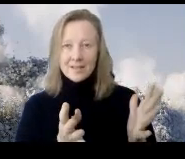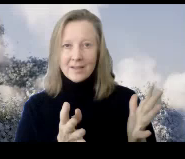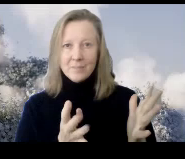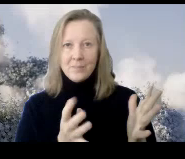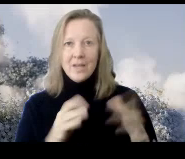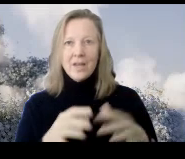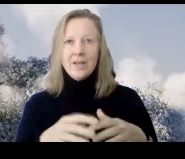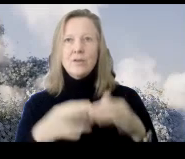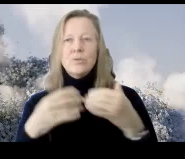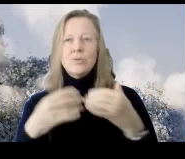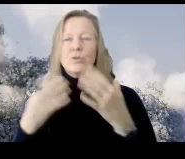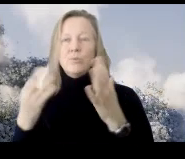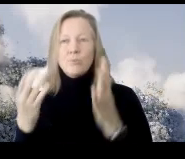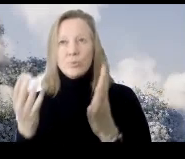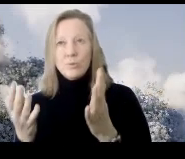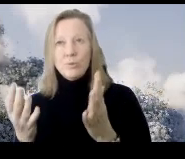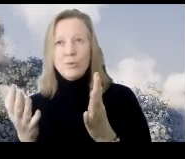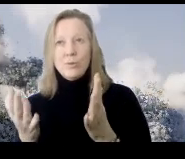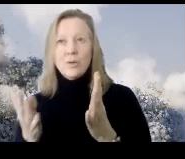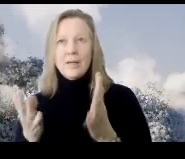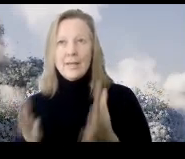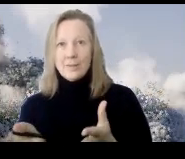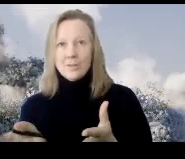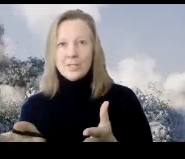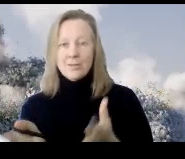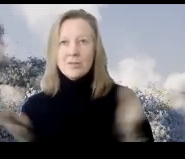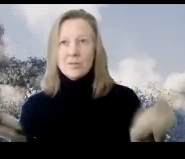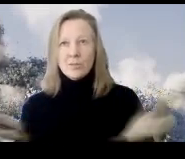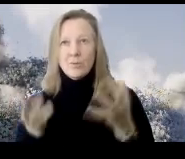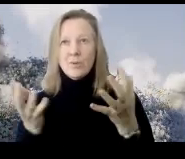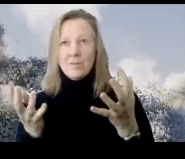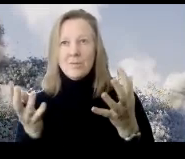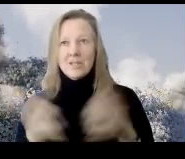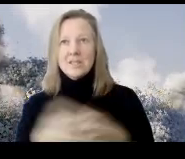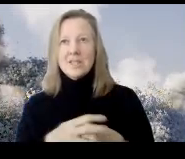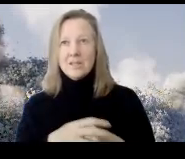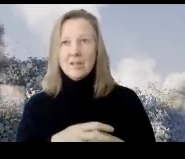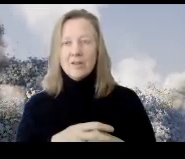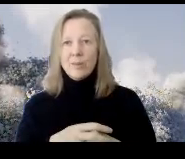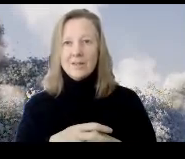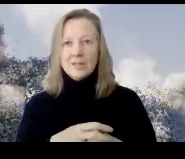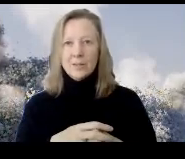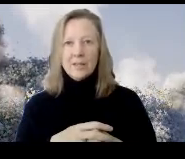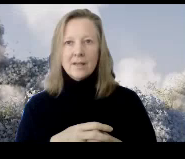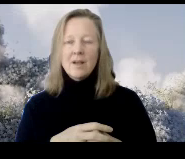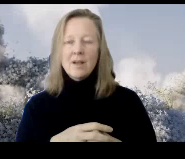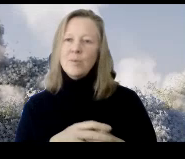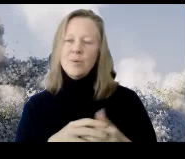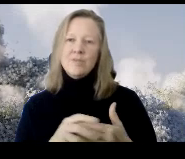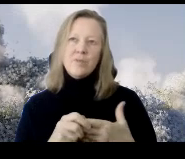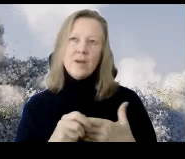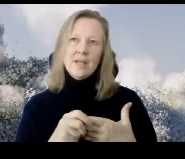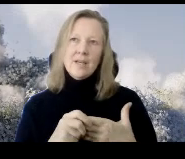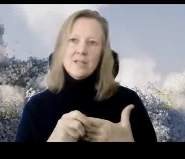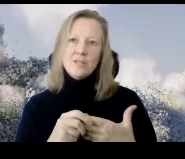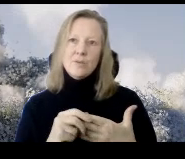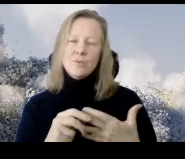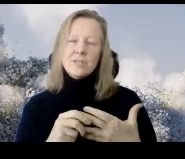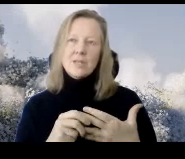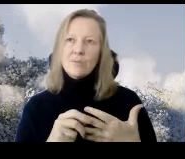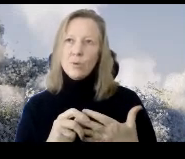CELBAN exam and also to improve your language skills. So it just takes a lot of practice doing that. But we've